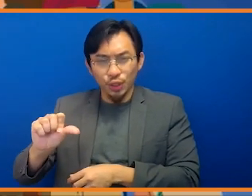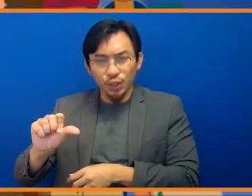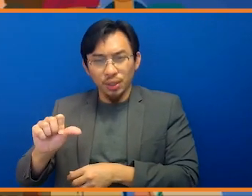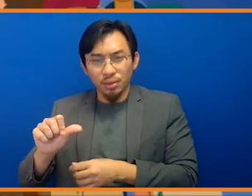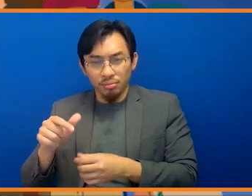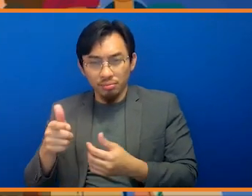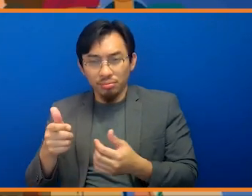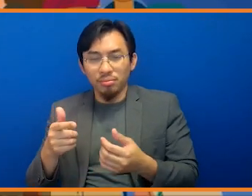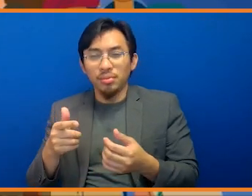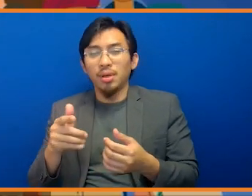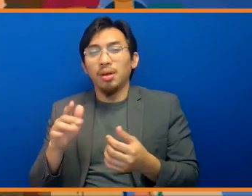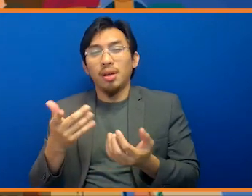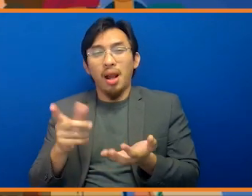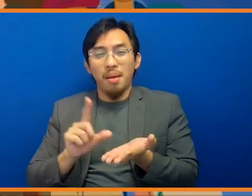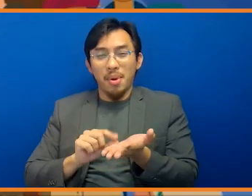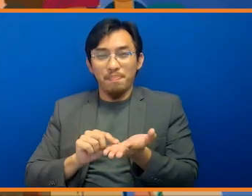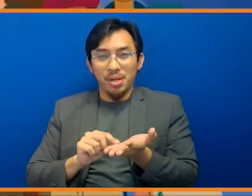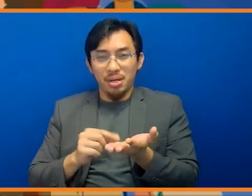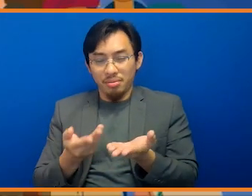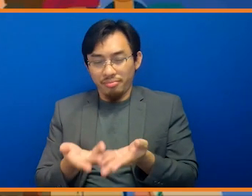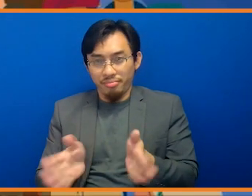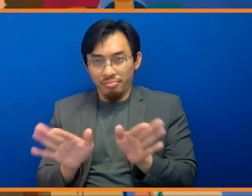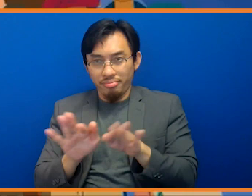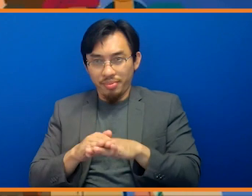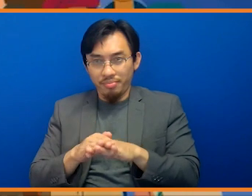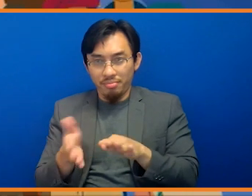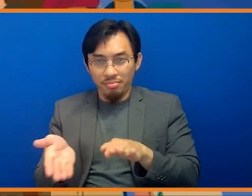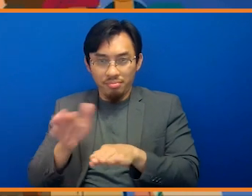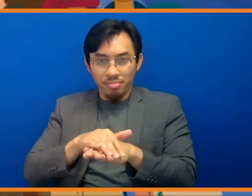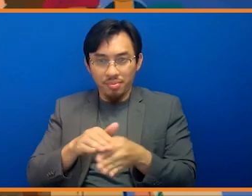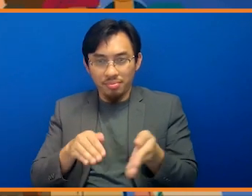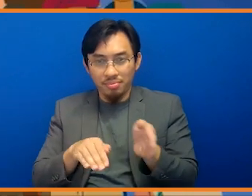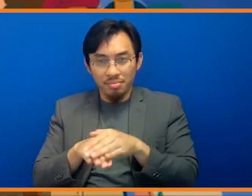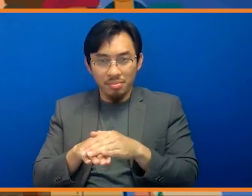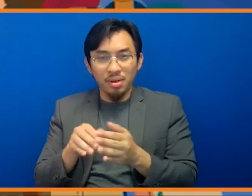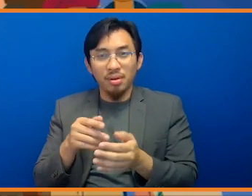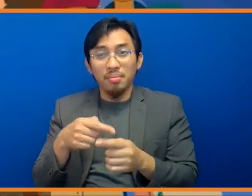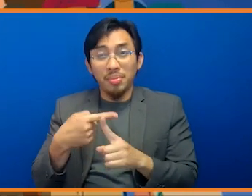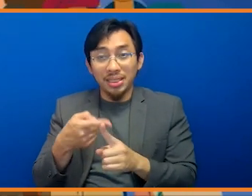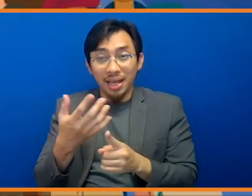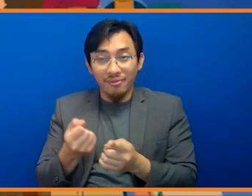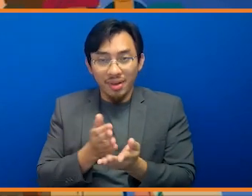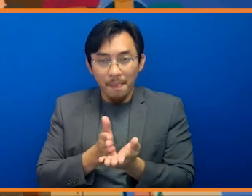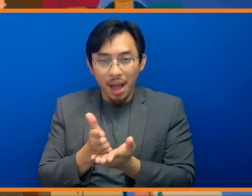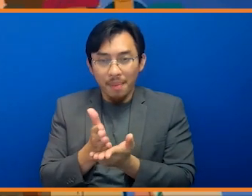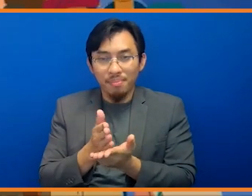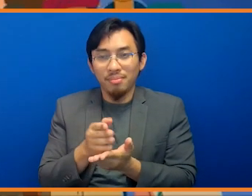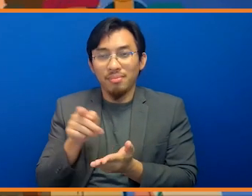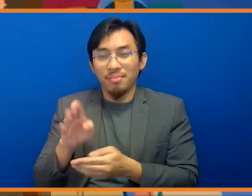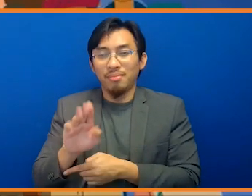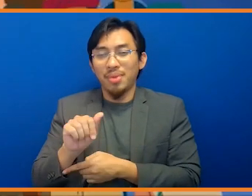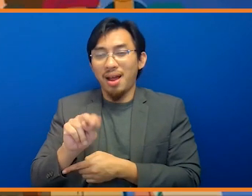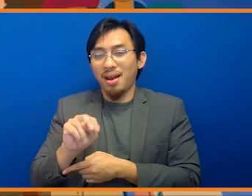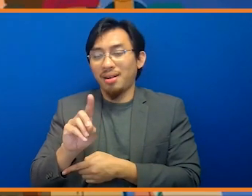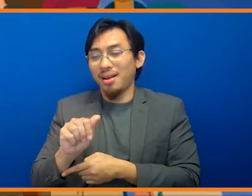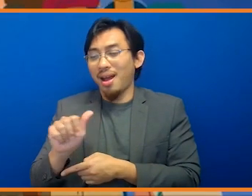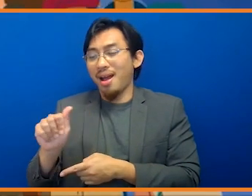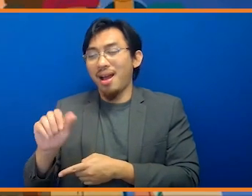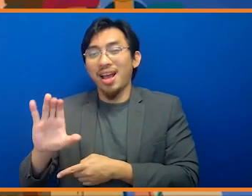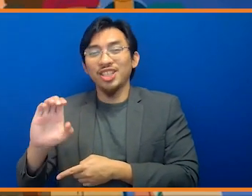And wrapping paper is with a map of Banda Aceh. So next slide, please.